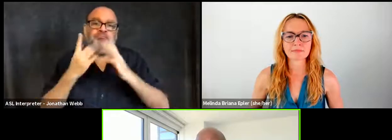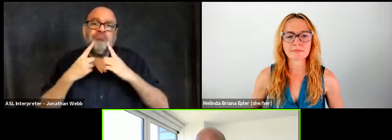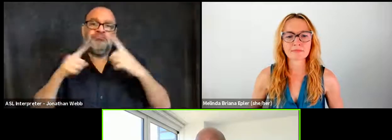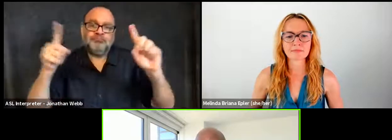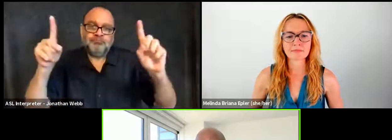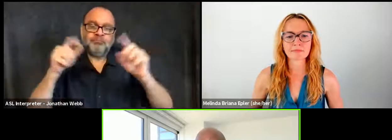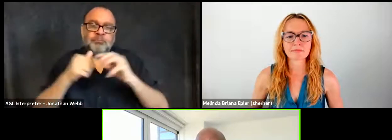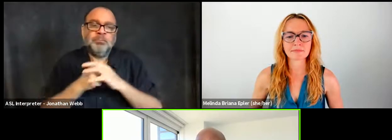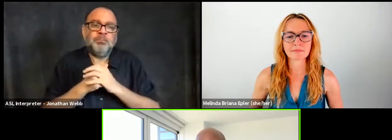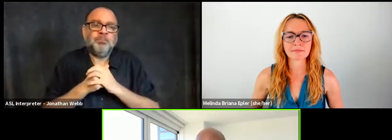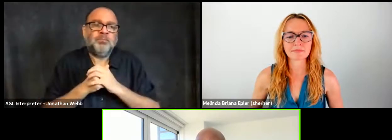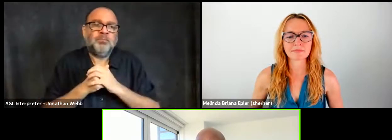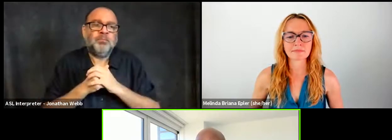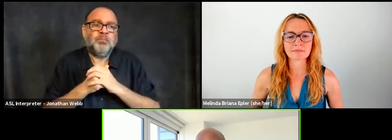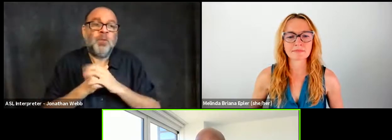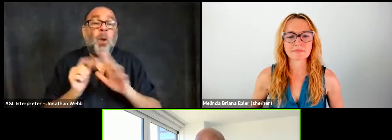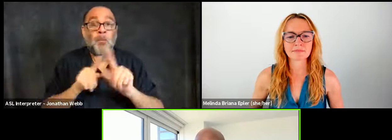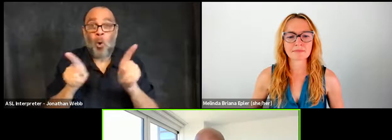I would try to like